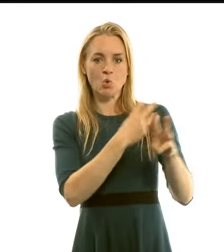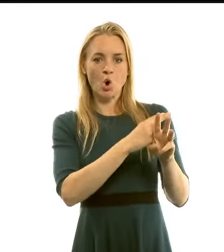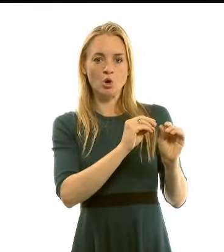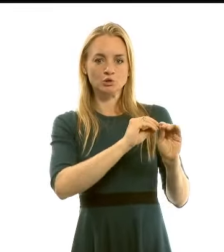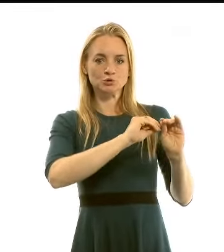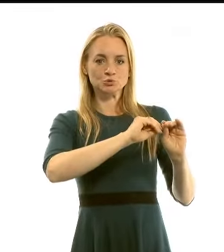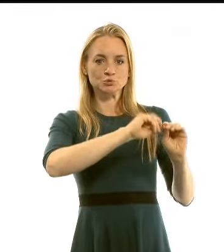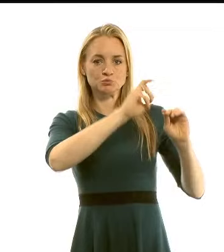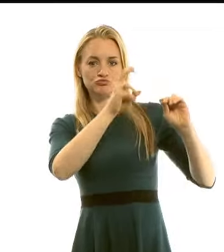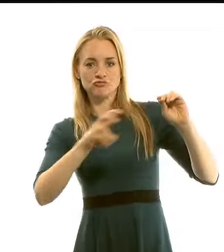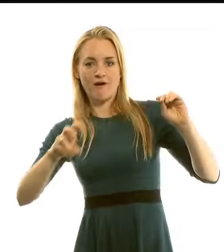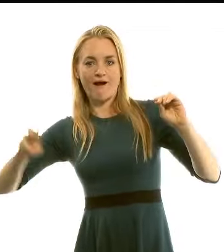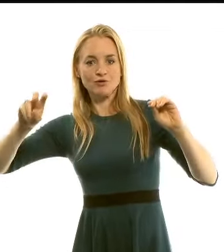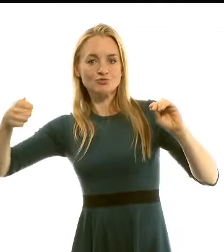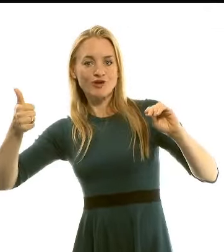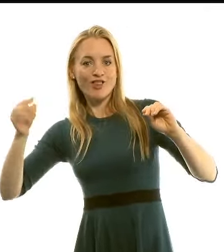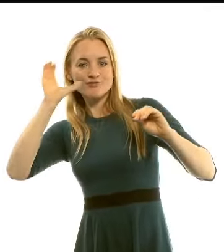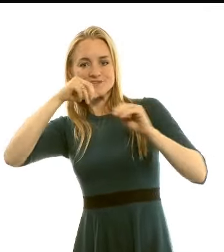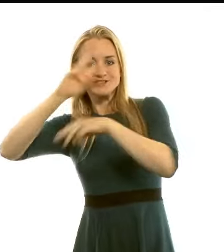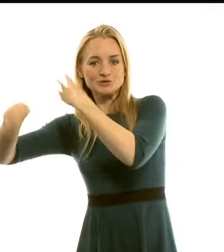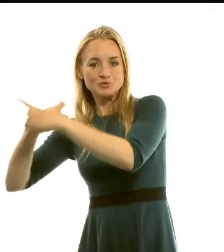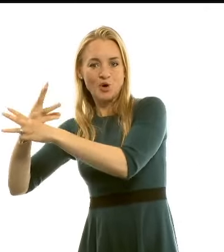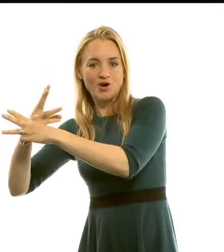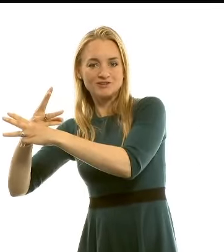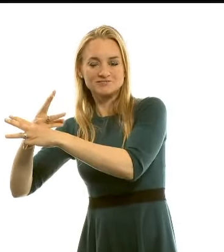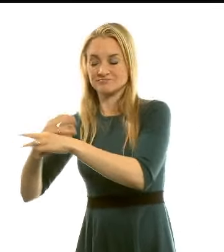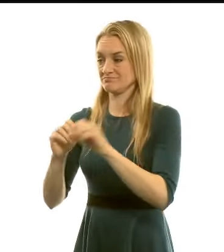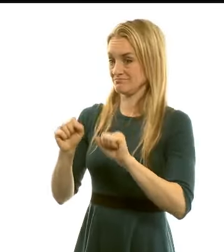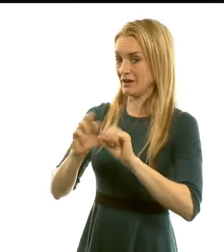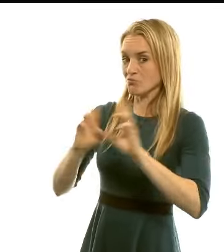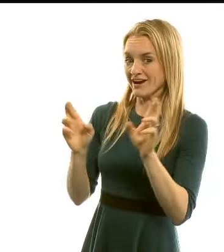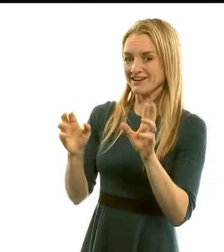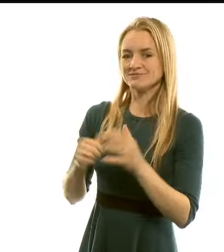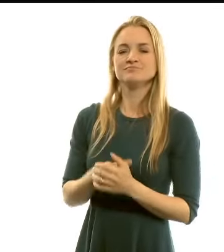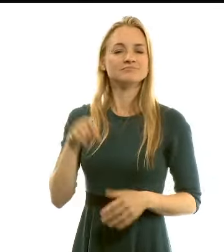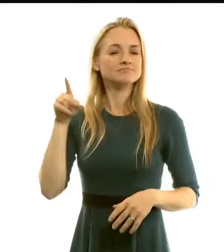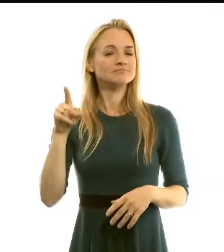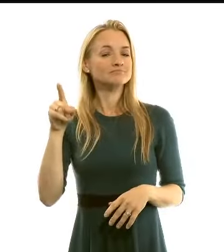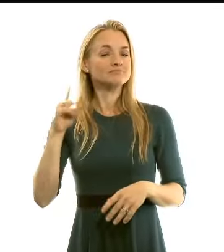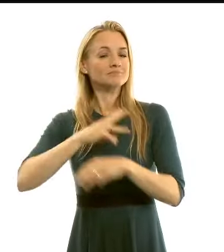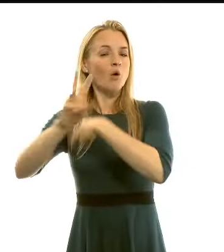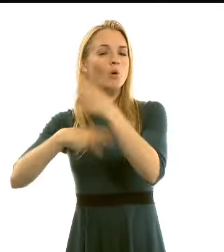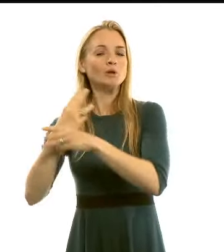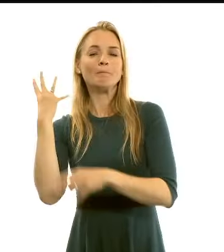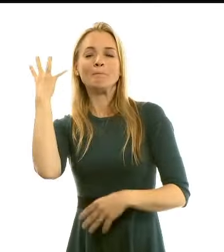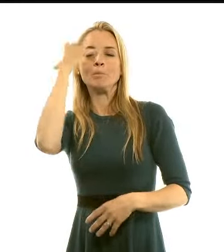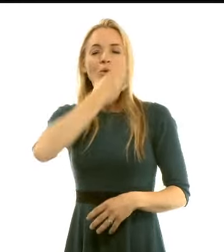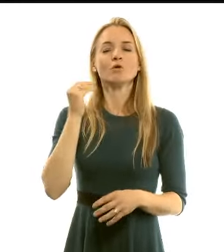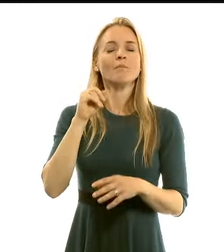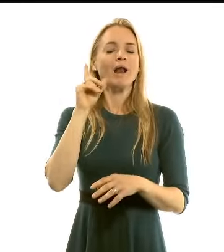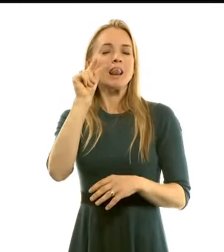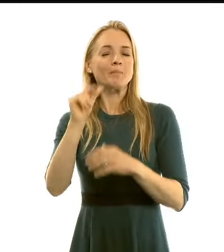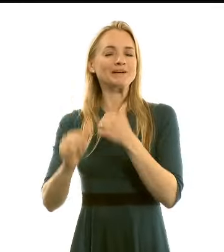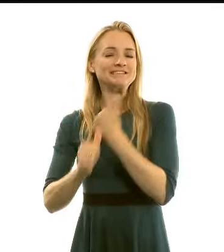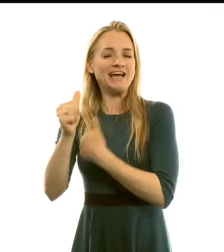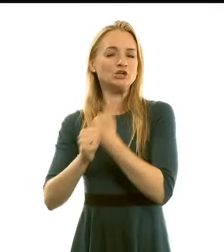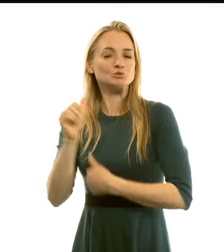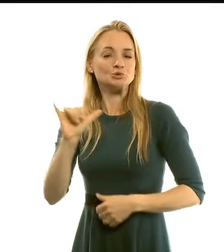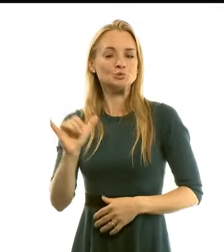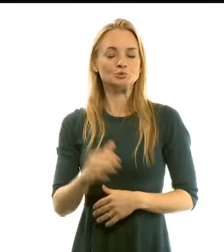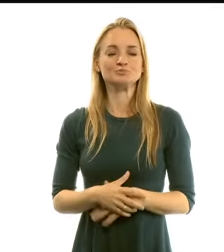Okay, fine, fine. It is once beautiful, but also slightly dangerous. Oh, that's stenciled over my bed. Oh, fine, you're ready for this then. This is something even